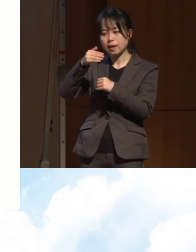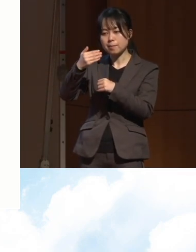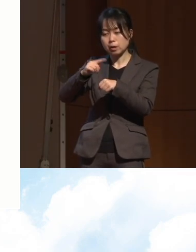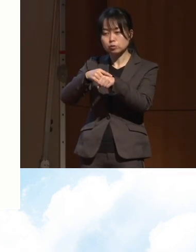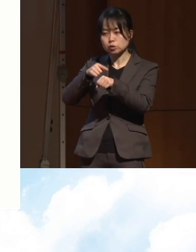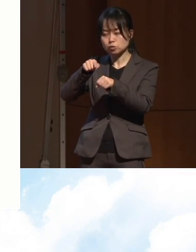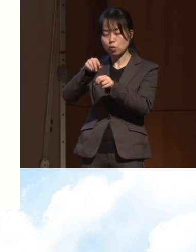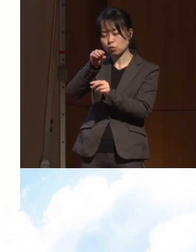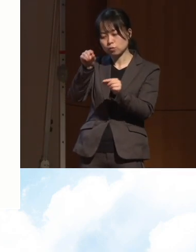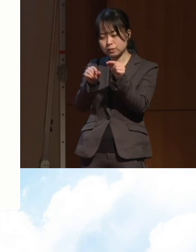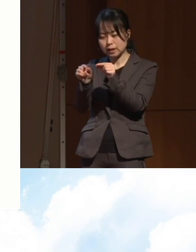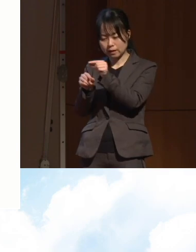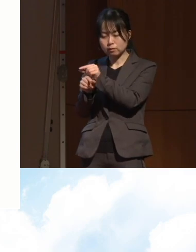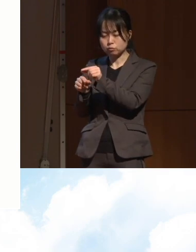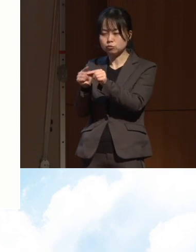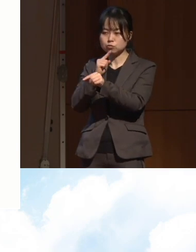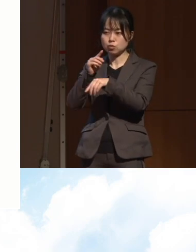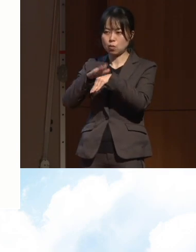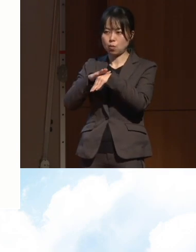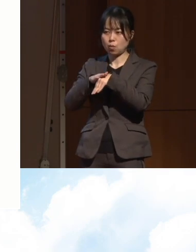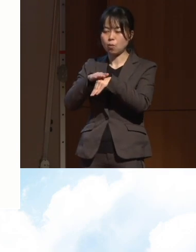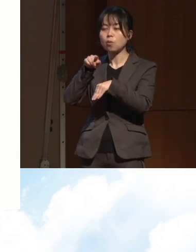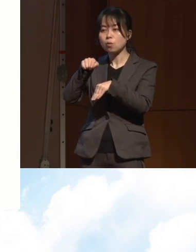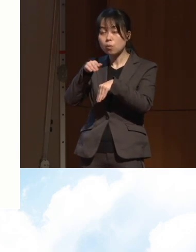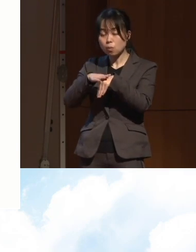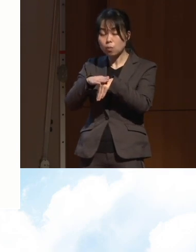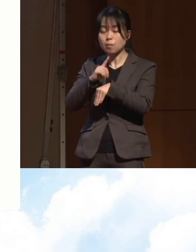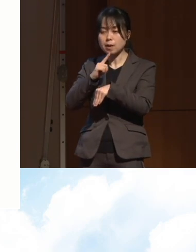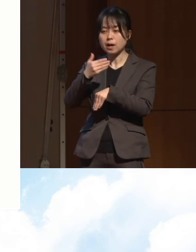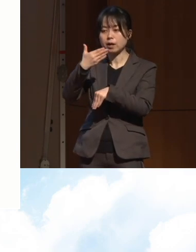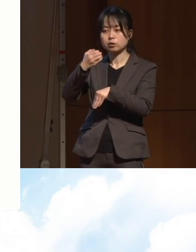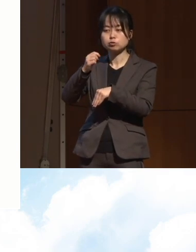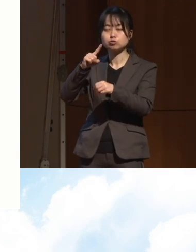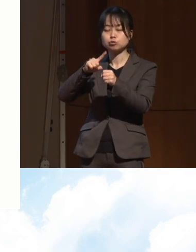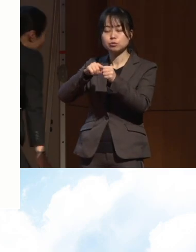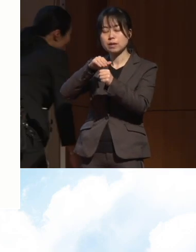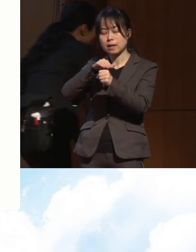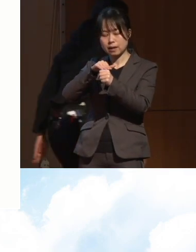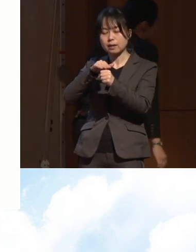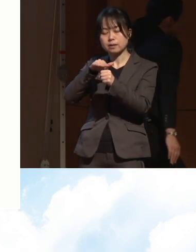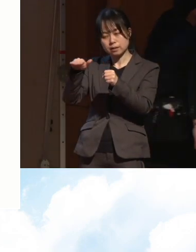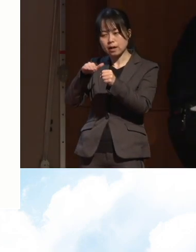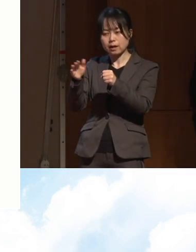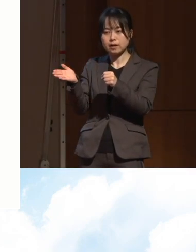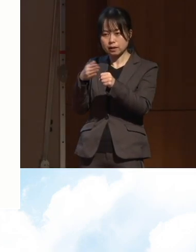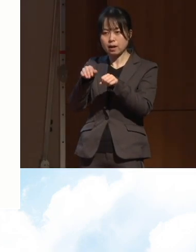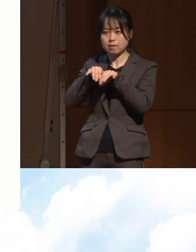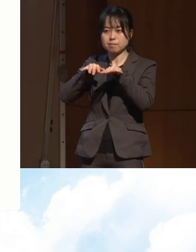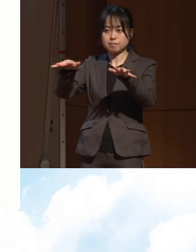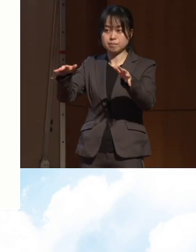in the 90s as a tool for making vaccines. And what was